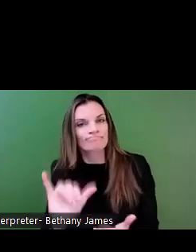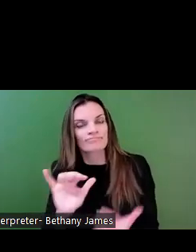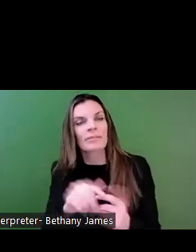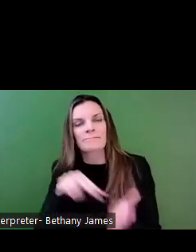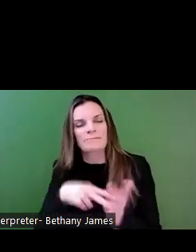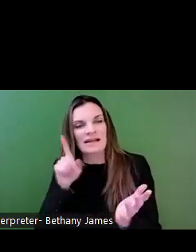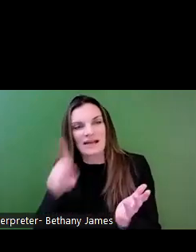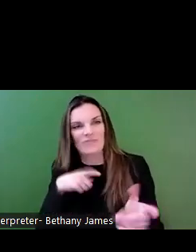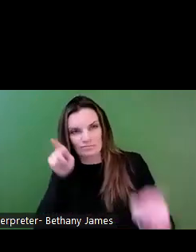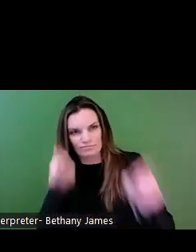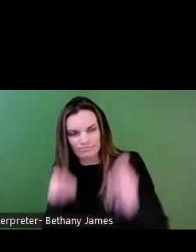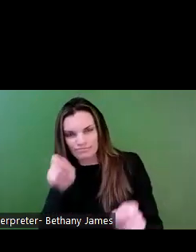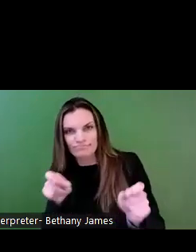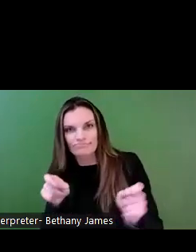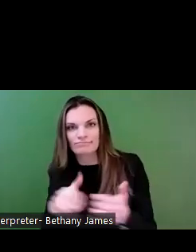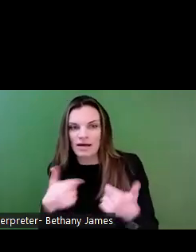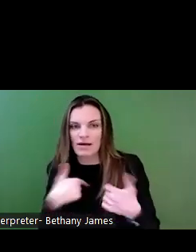accommodation options.